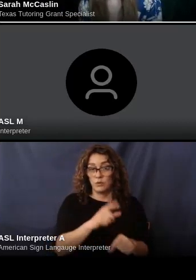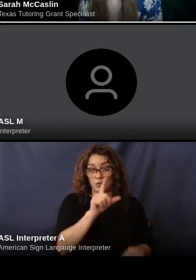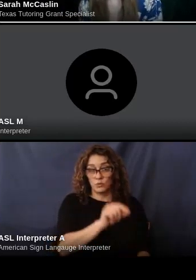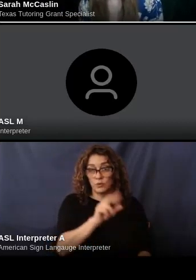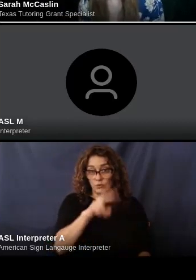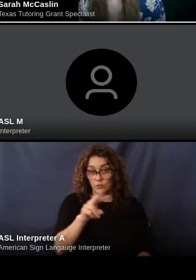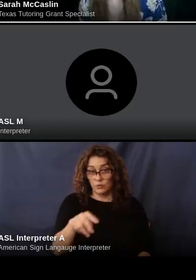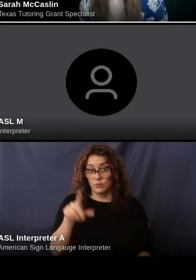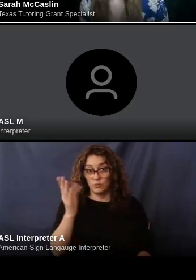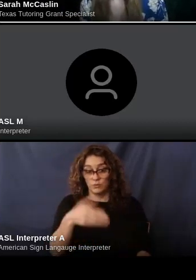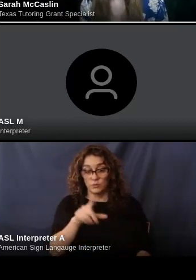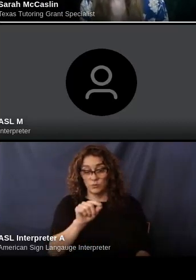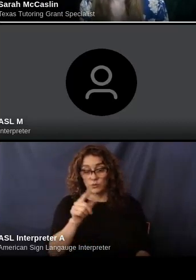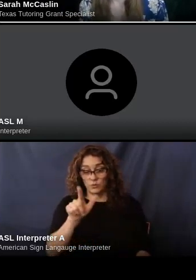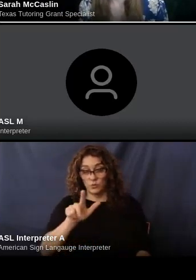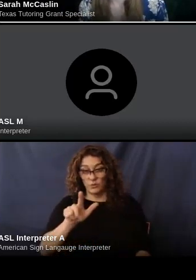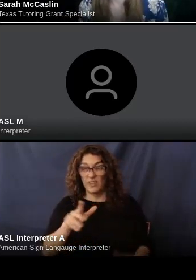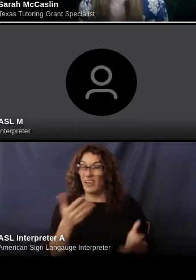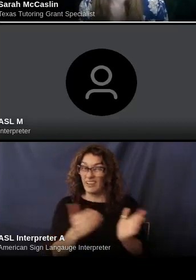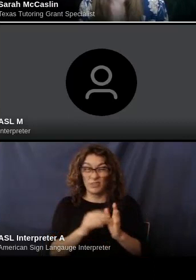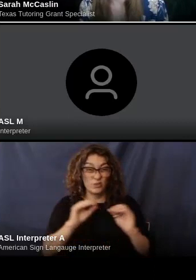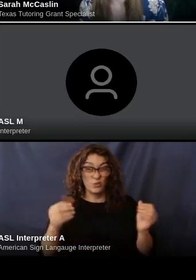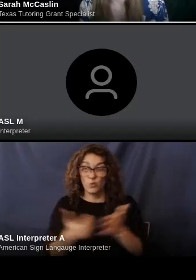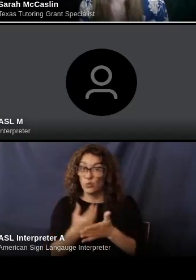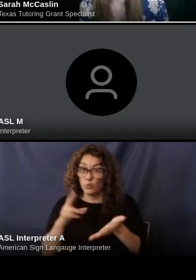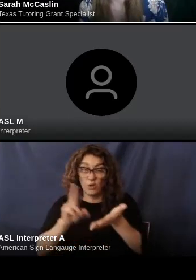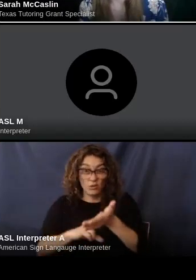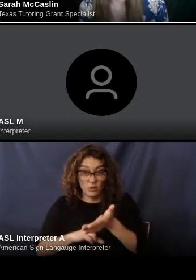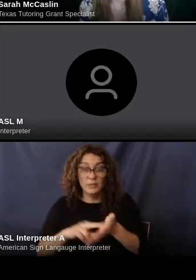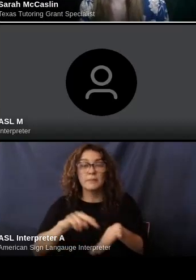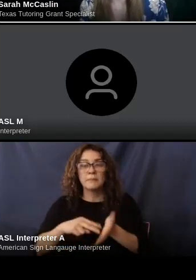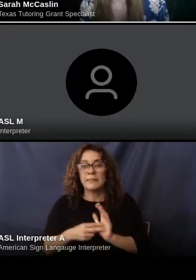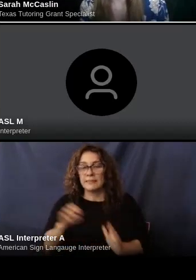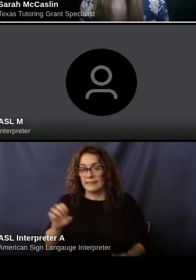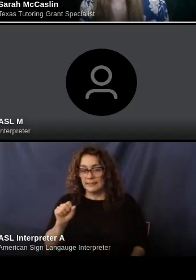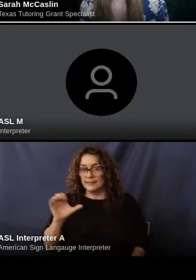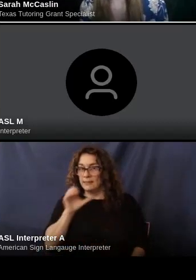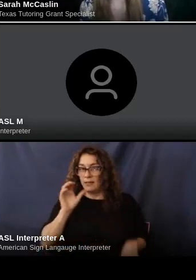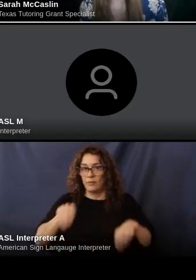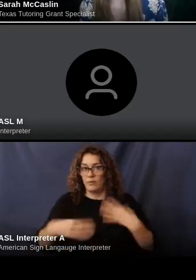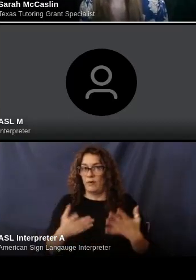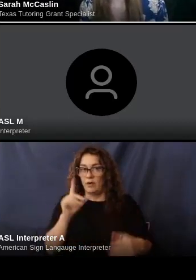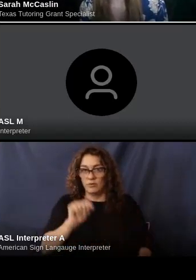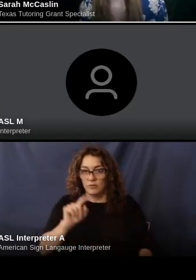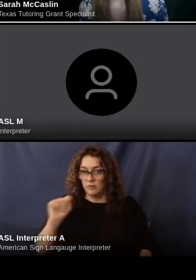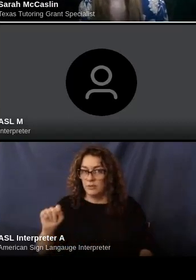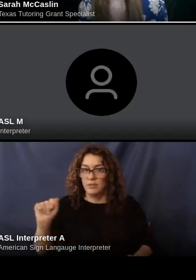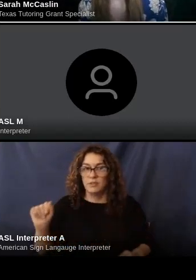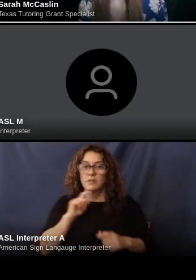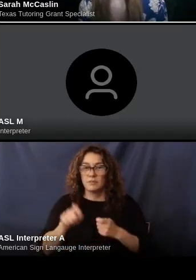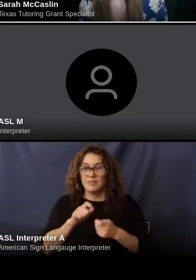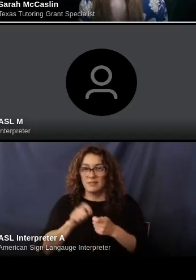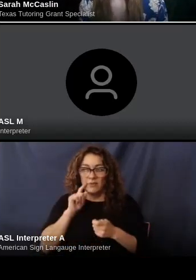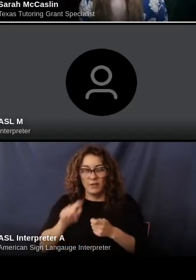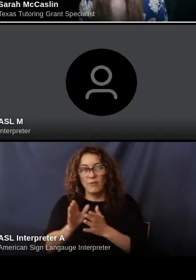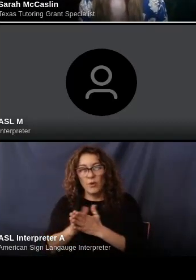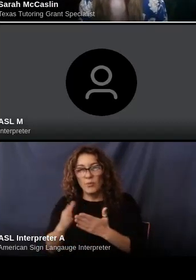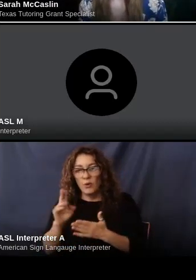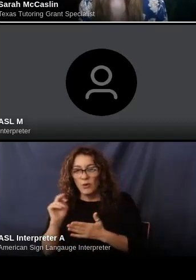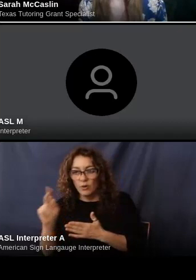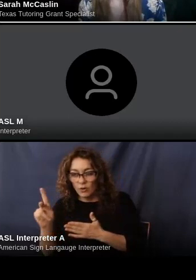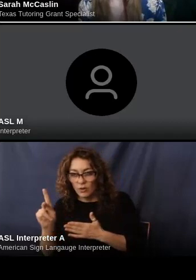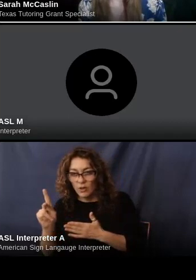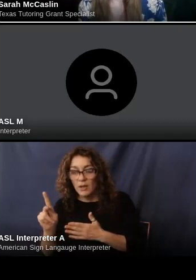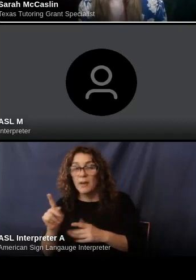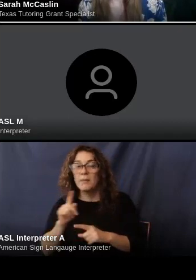renewal contract, the ESC will not provide technical assistance or training specifically for Booknook. But again, I want to reiterate,